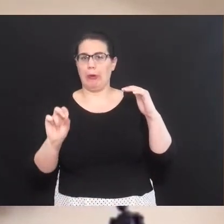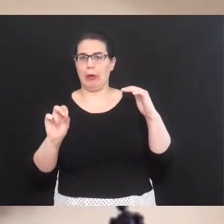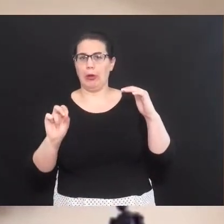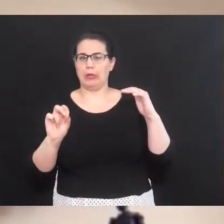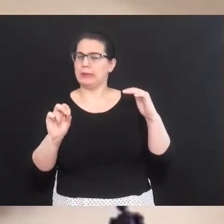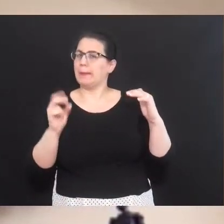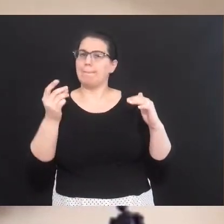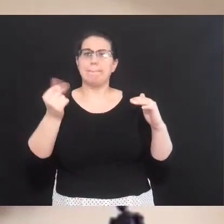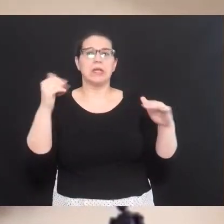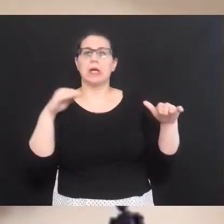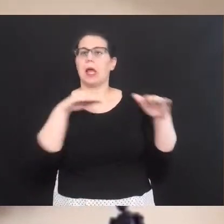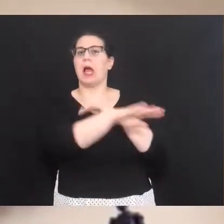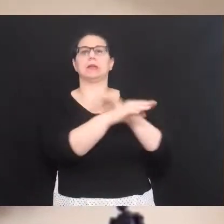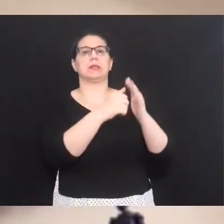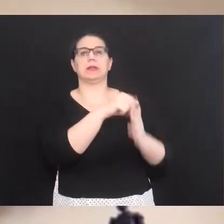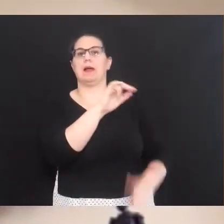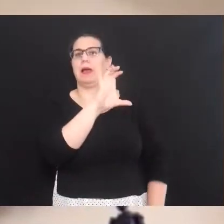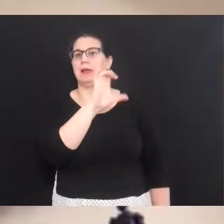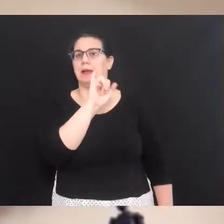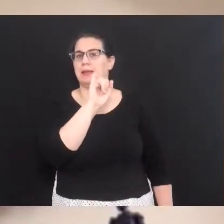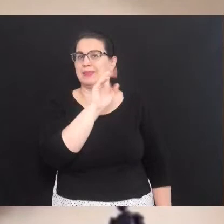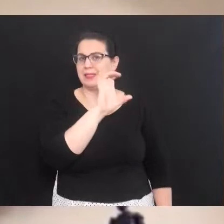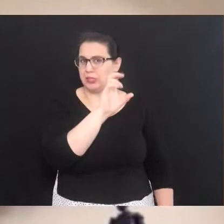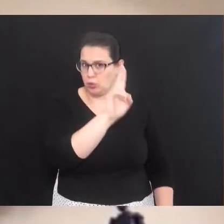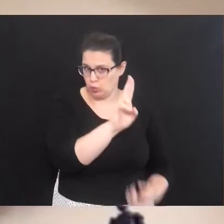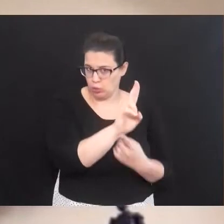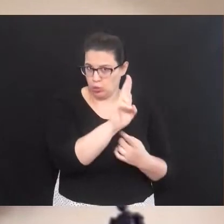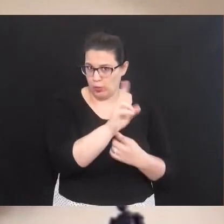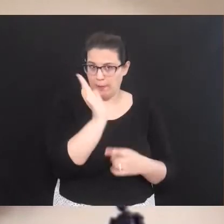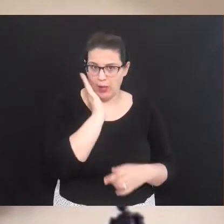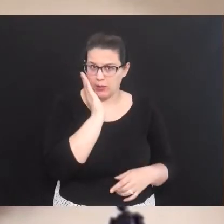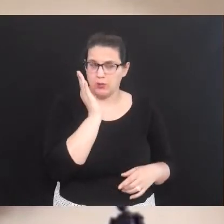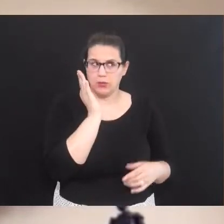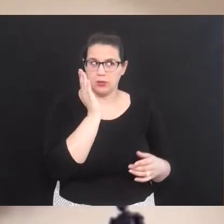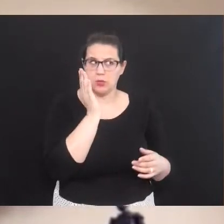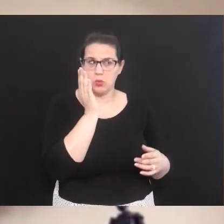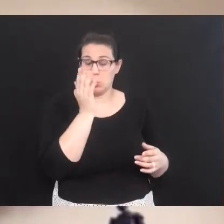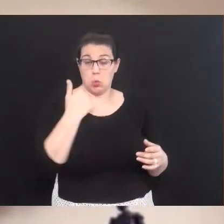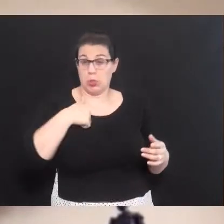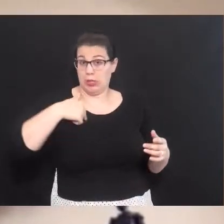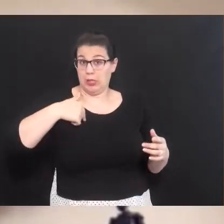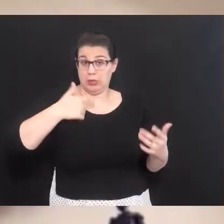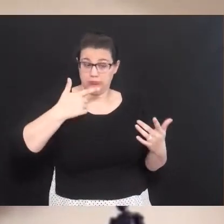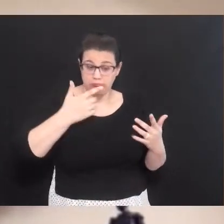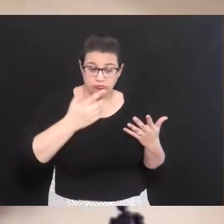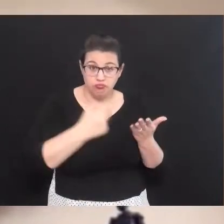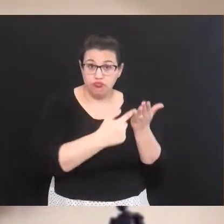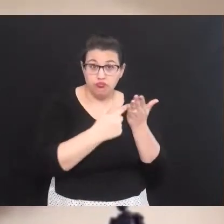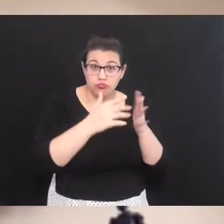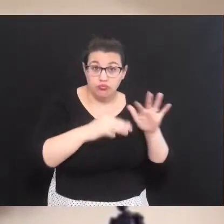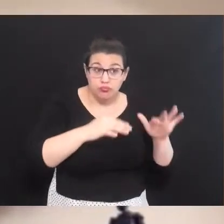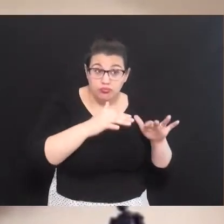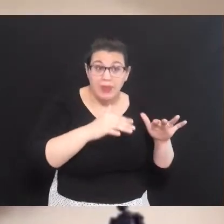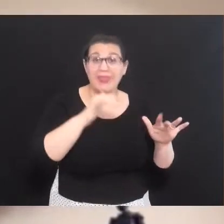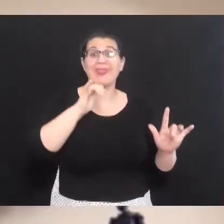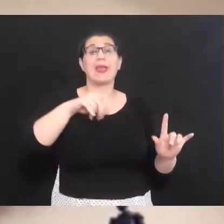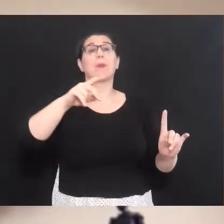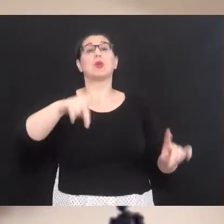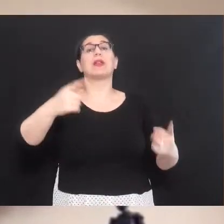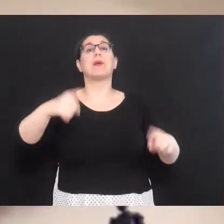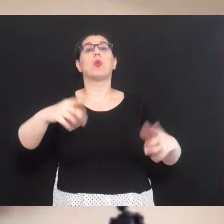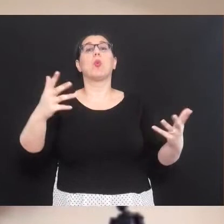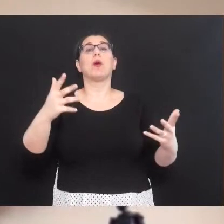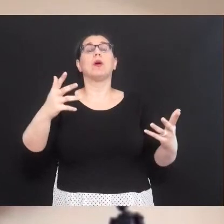that happen because of the challenges with ICU beds across the state, that individual succumbed to